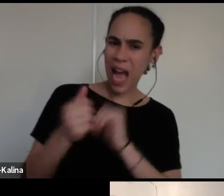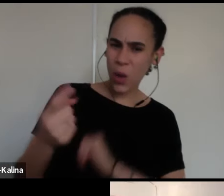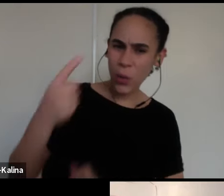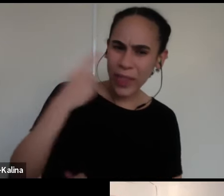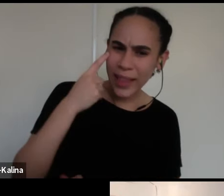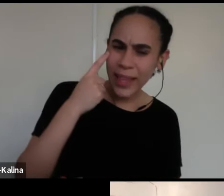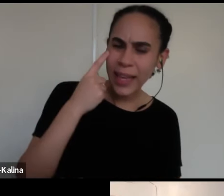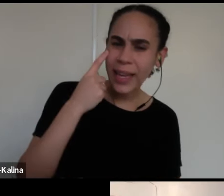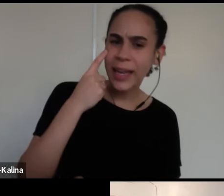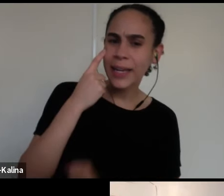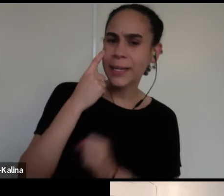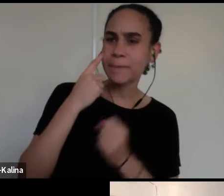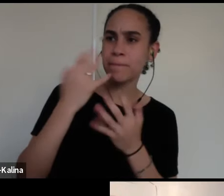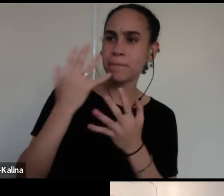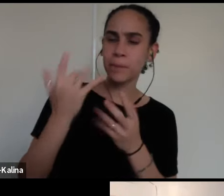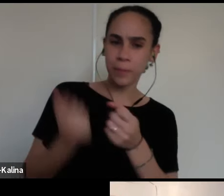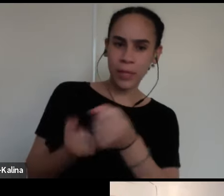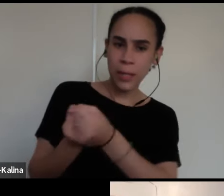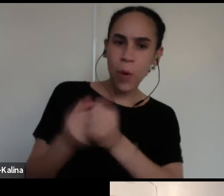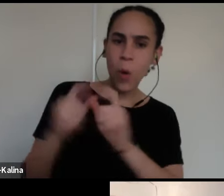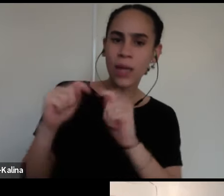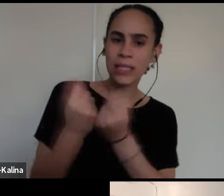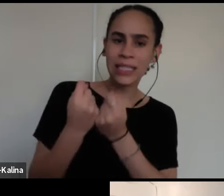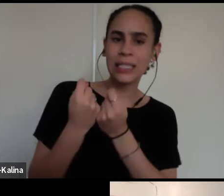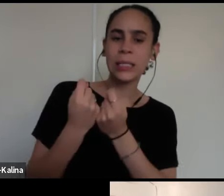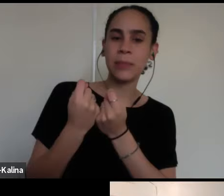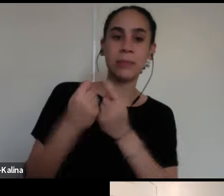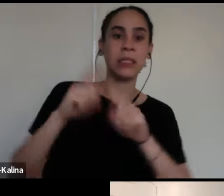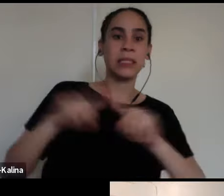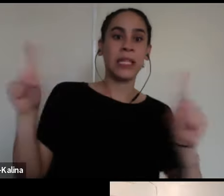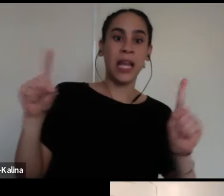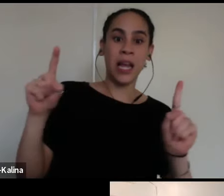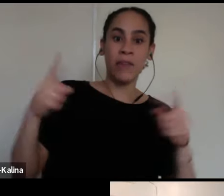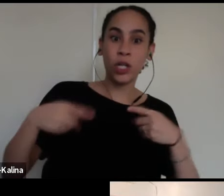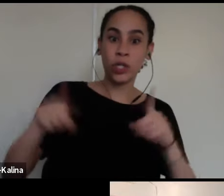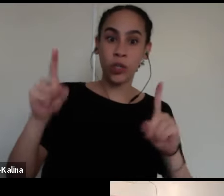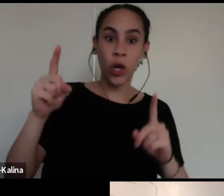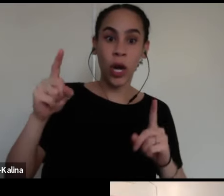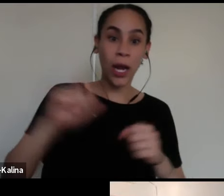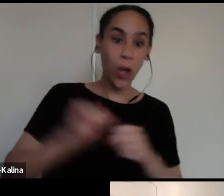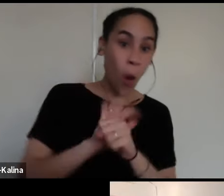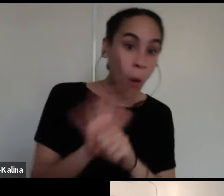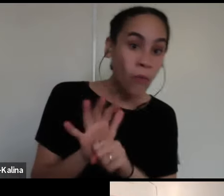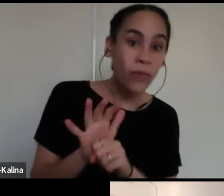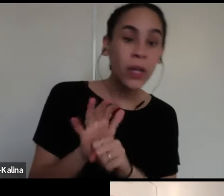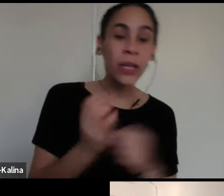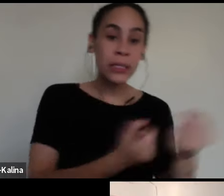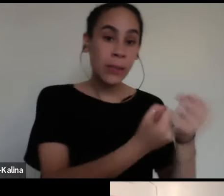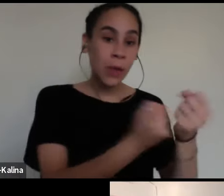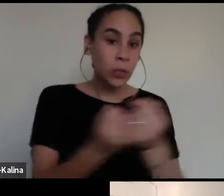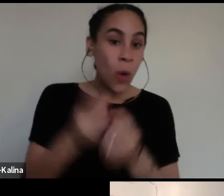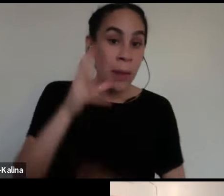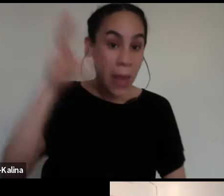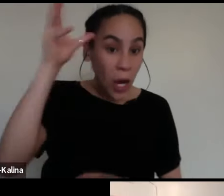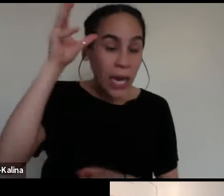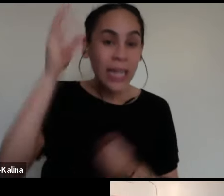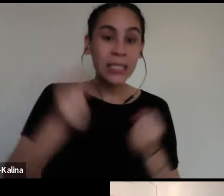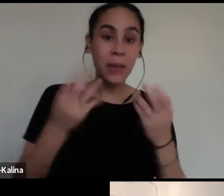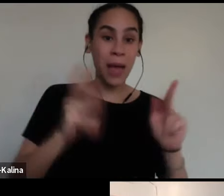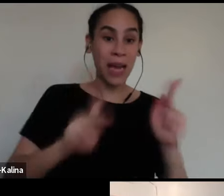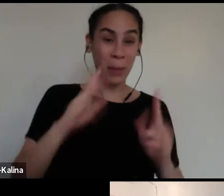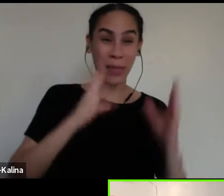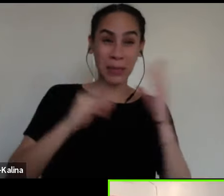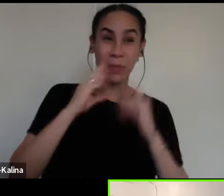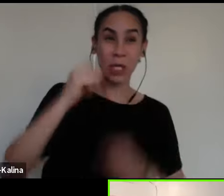about supporting your team differently during COVID-19, supporting parents? Also, there's a lot of trauma that people are going through,